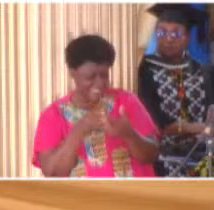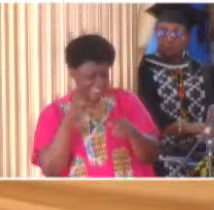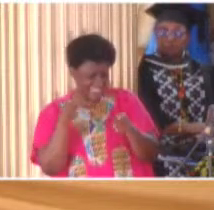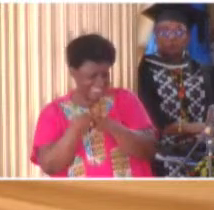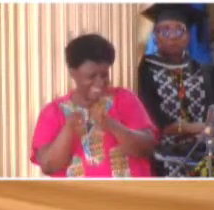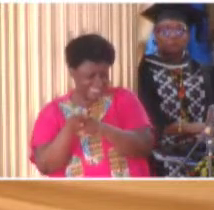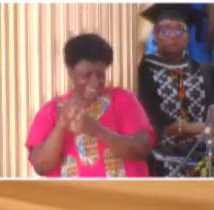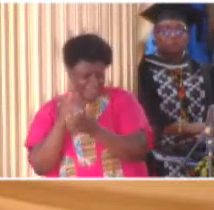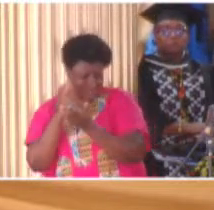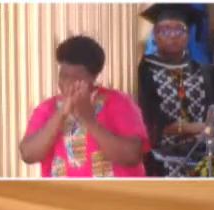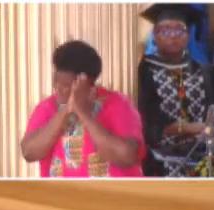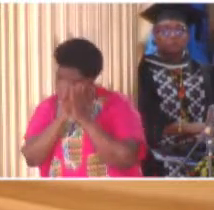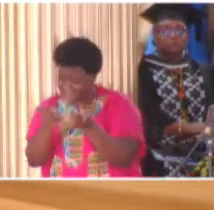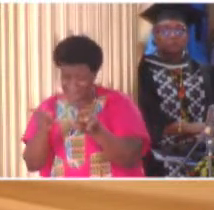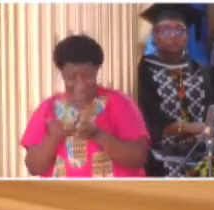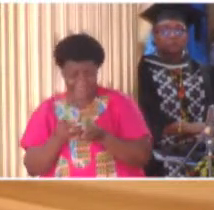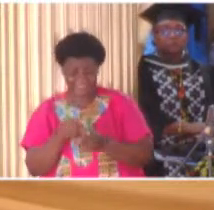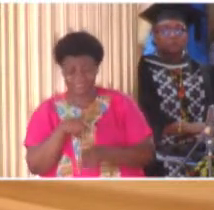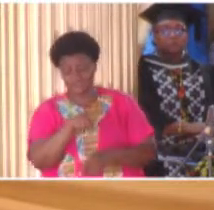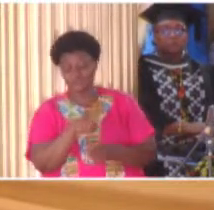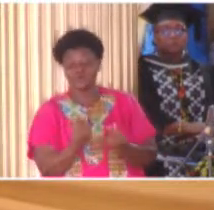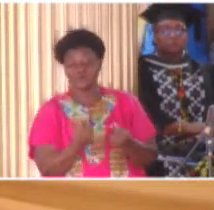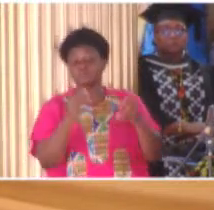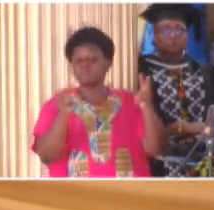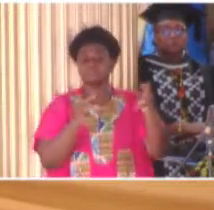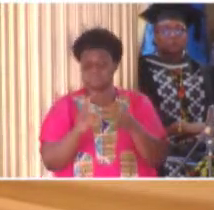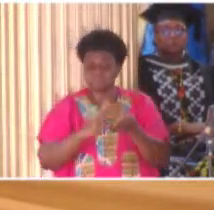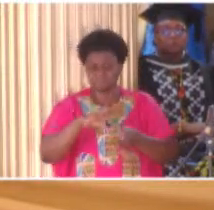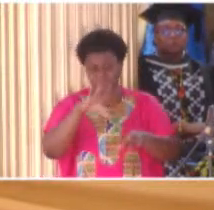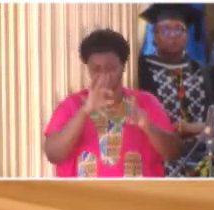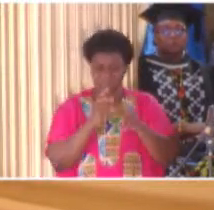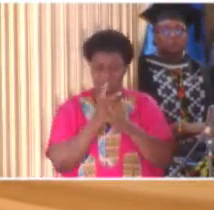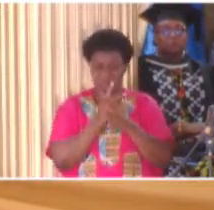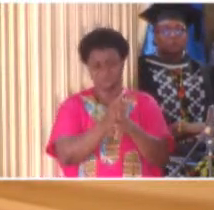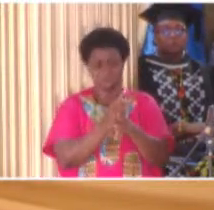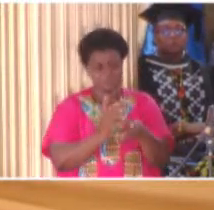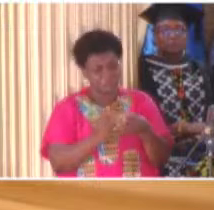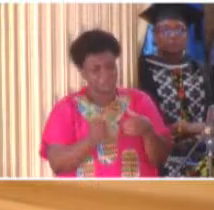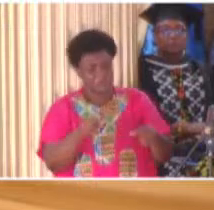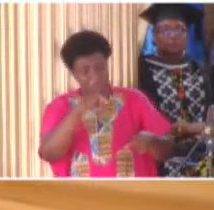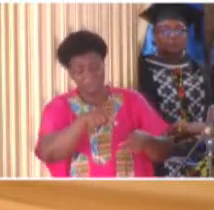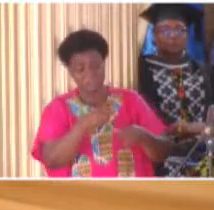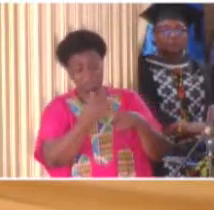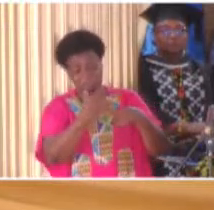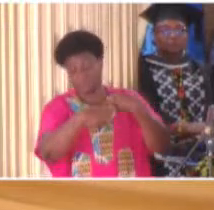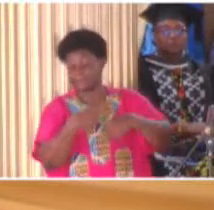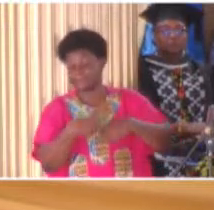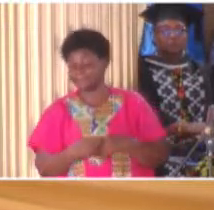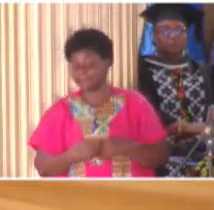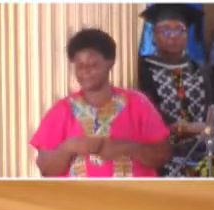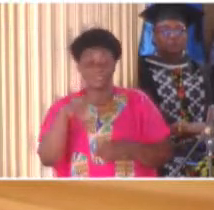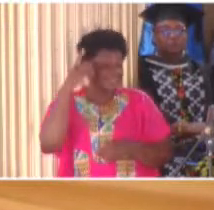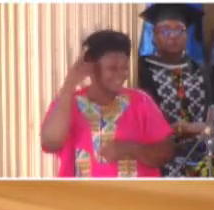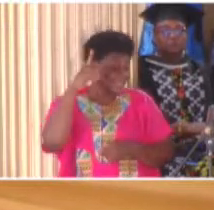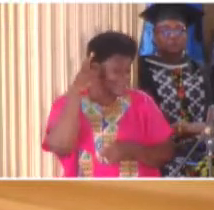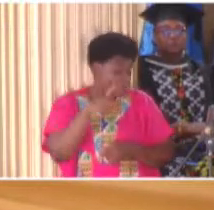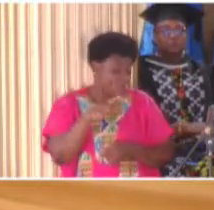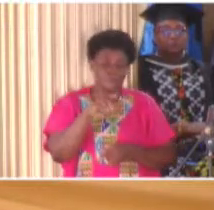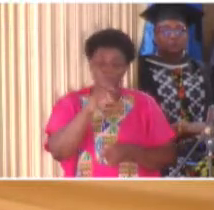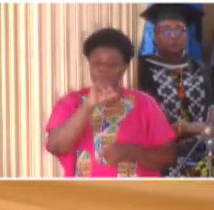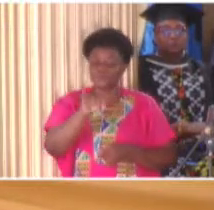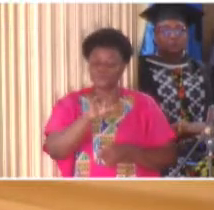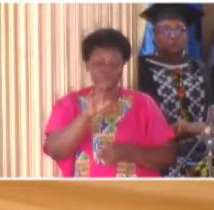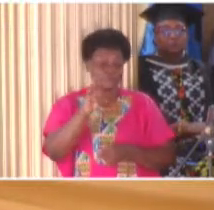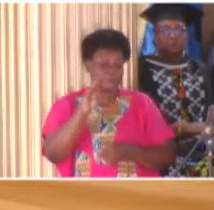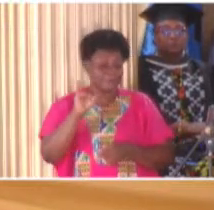Management of the university is committed to finding sustainable solutions to this challenge. The Diamond Jubilee Hall, which was